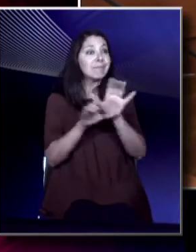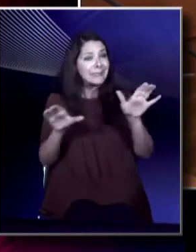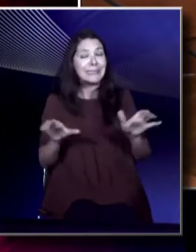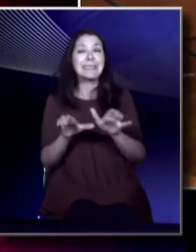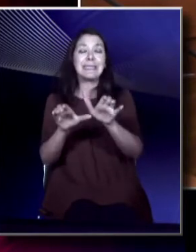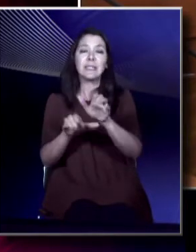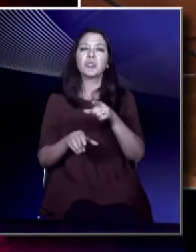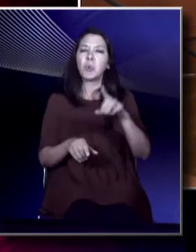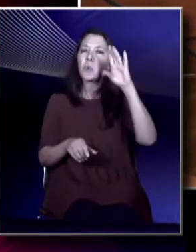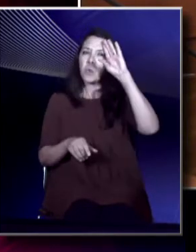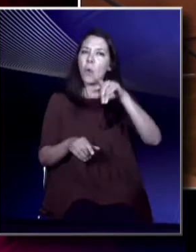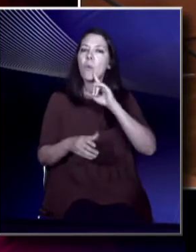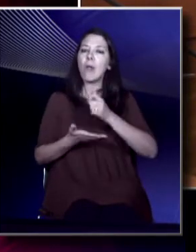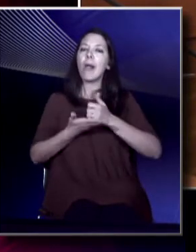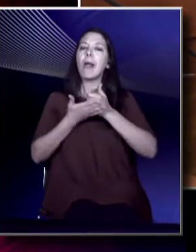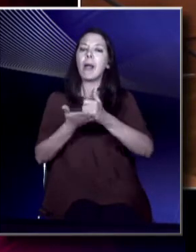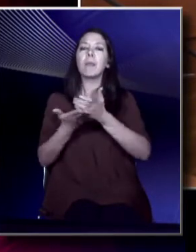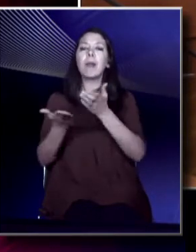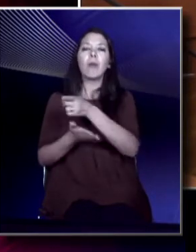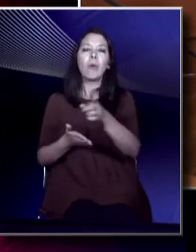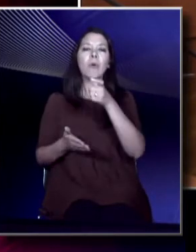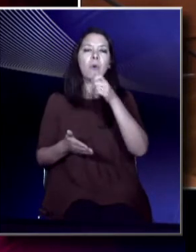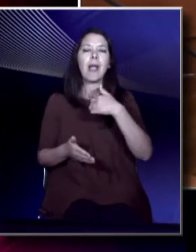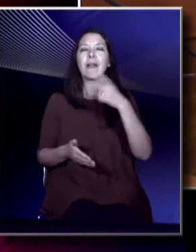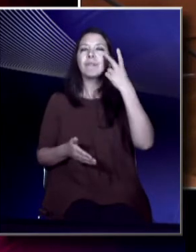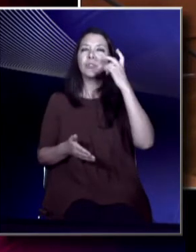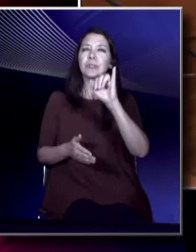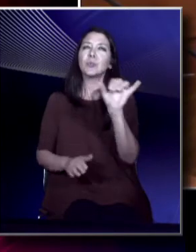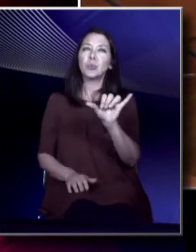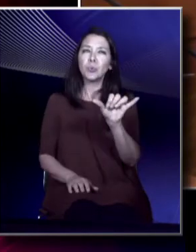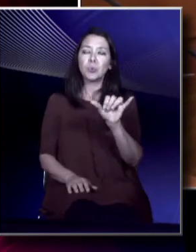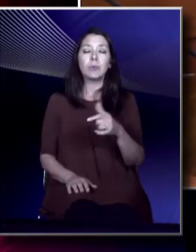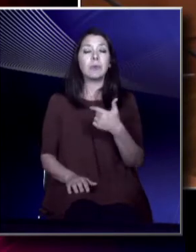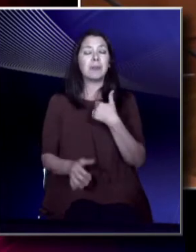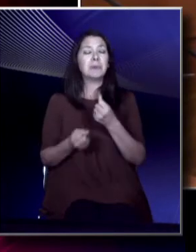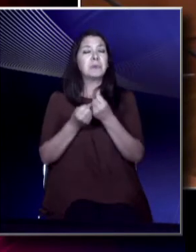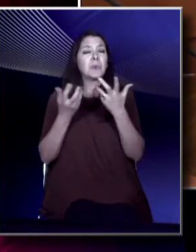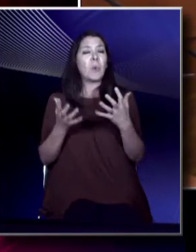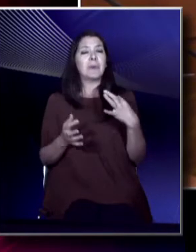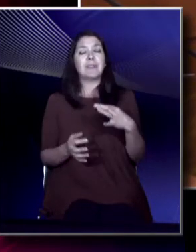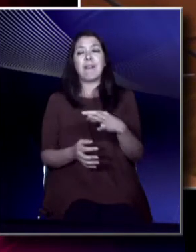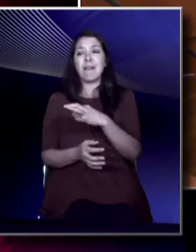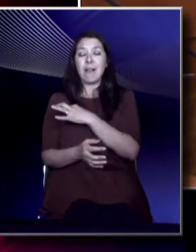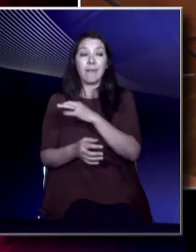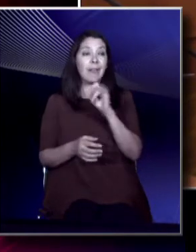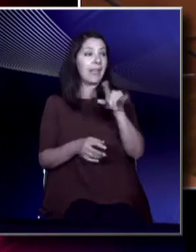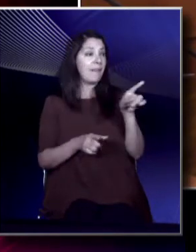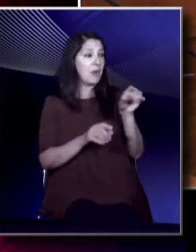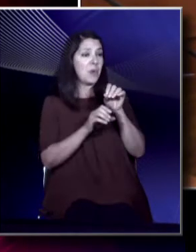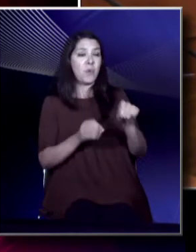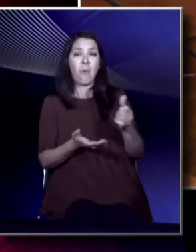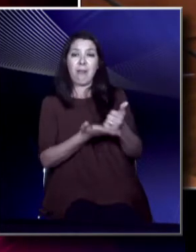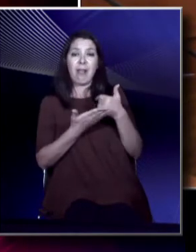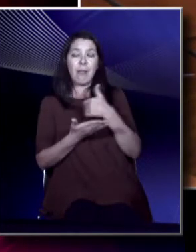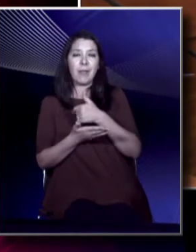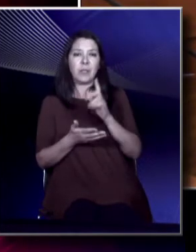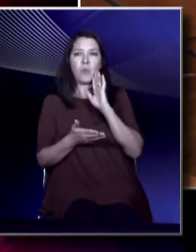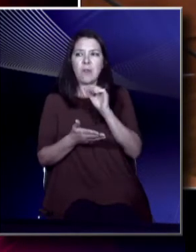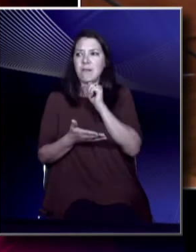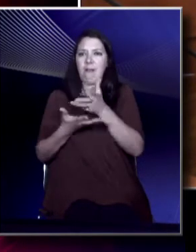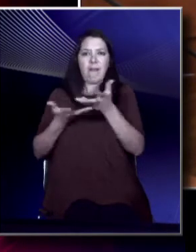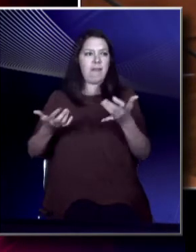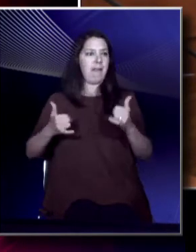with visual impairment. We are nearly fully staffed, and without her vision, we would not be where we are. Under Barb's leadership, we have